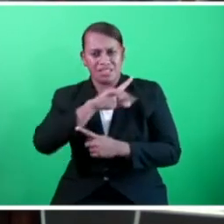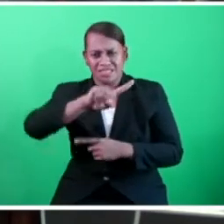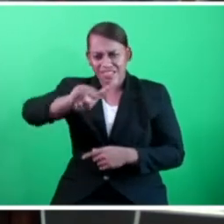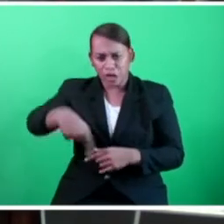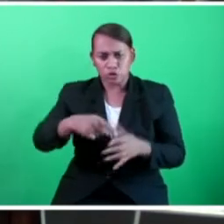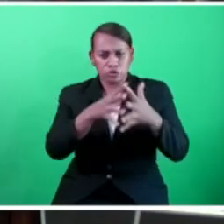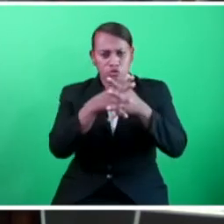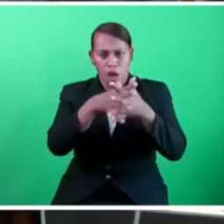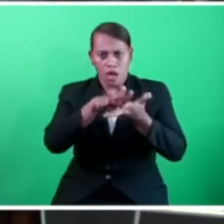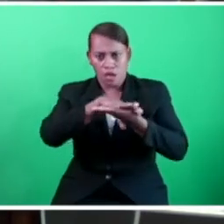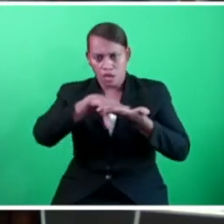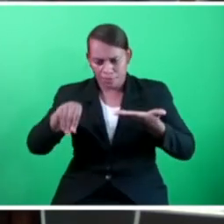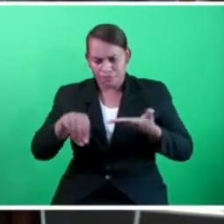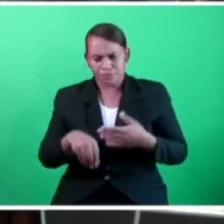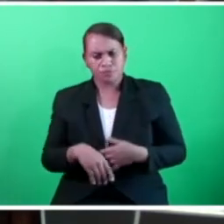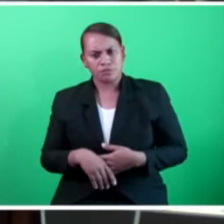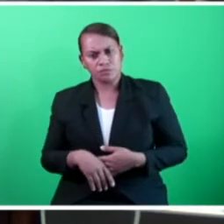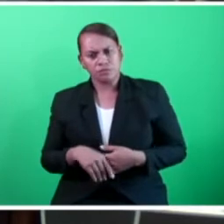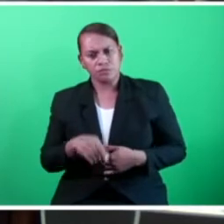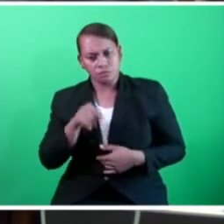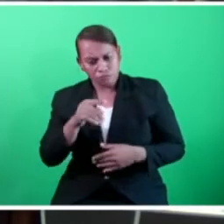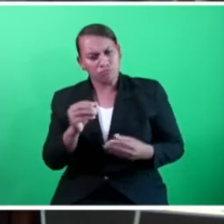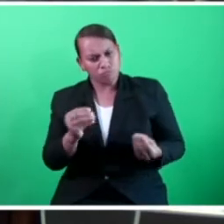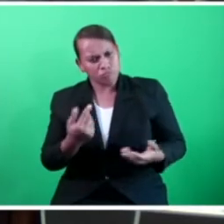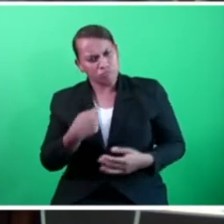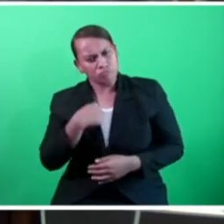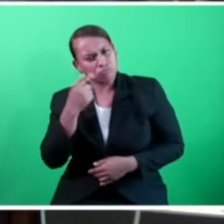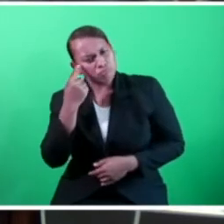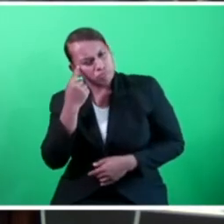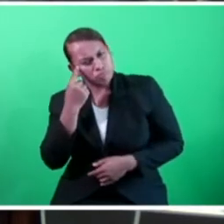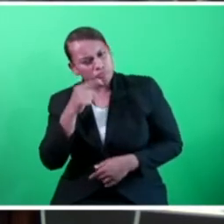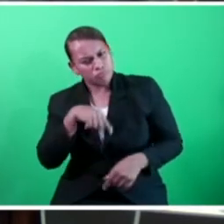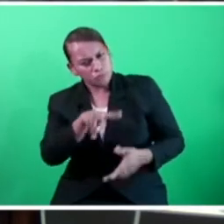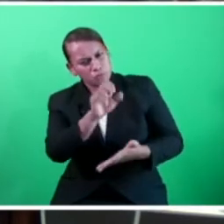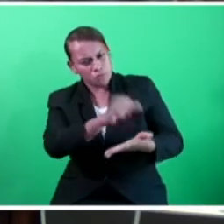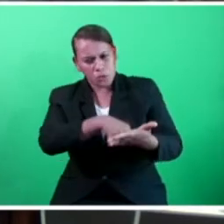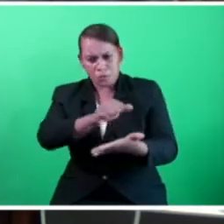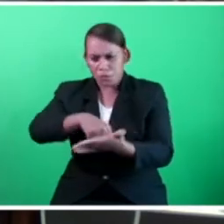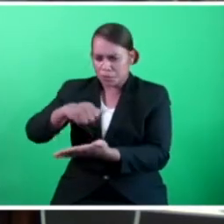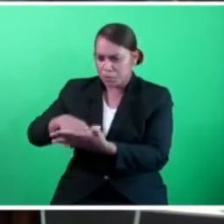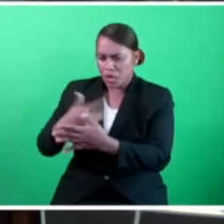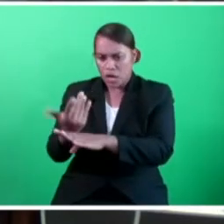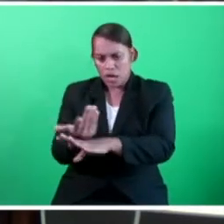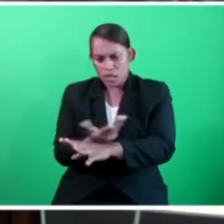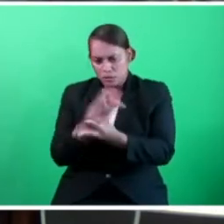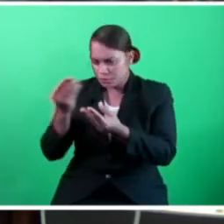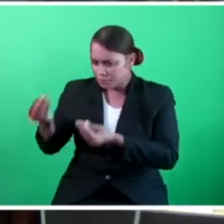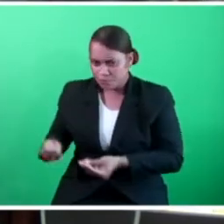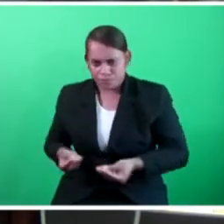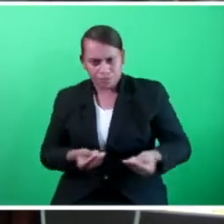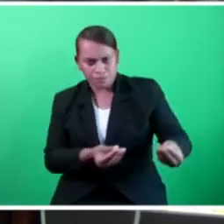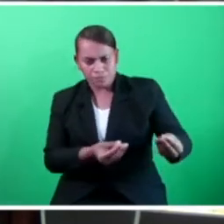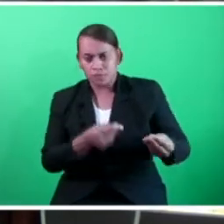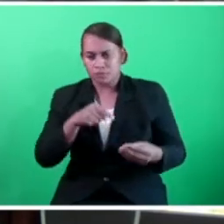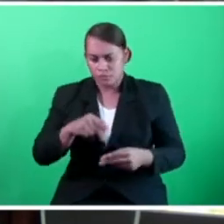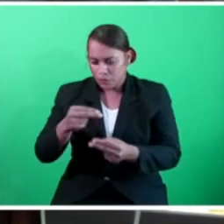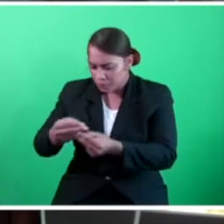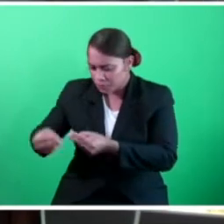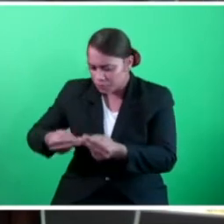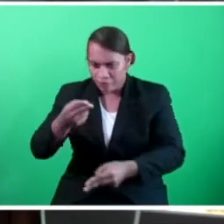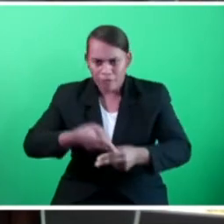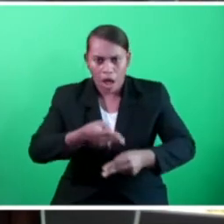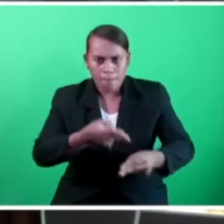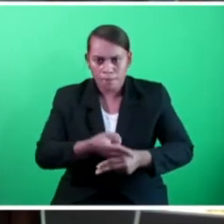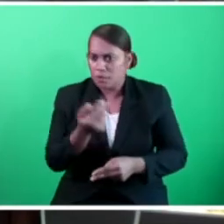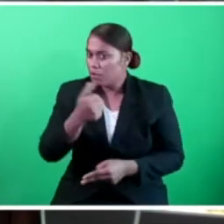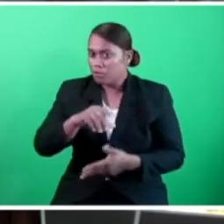nursery for vetiver grass, from where, if we want to do, or the members of community want to do any vetiver grass project at their home,